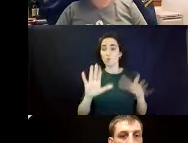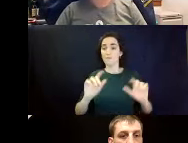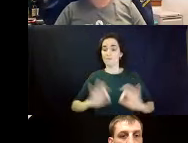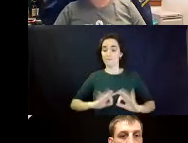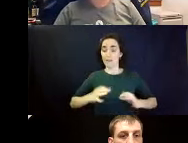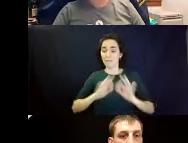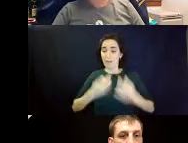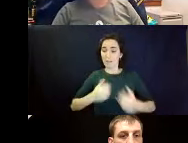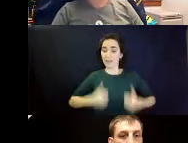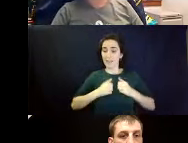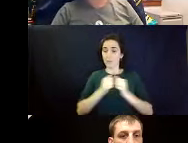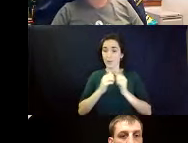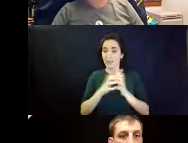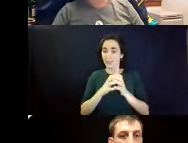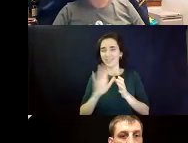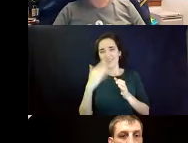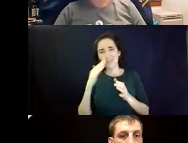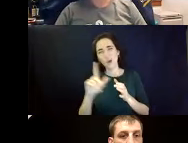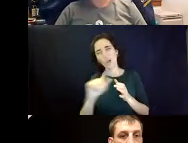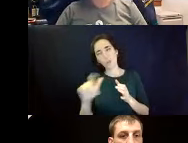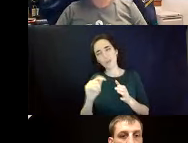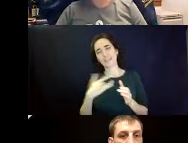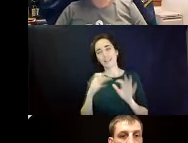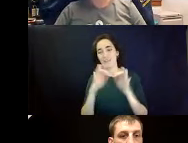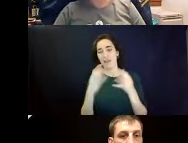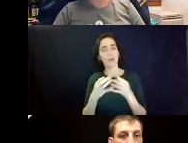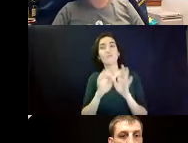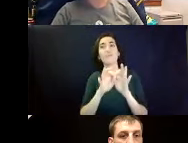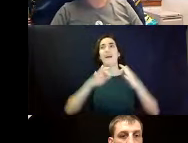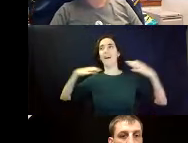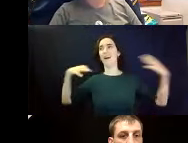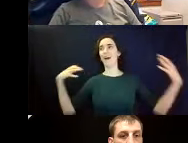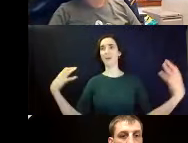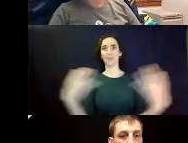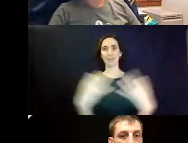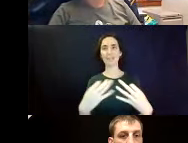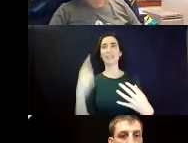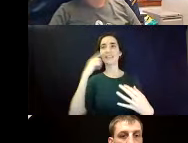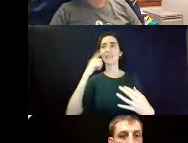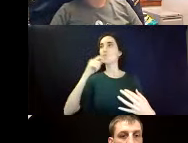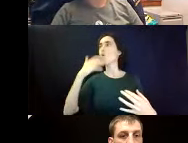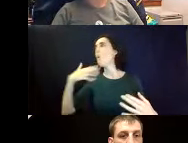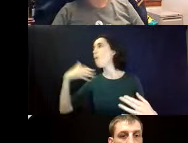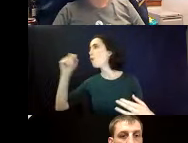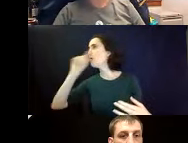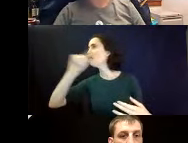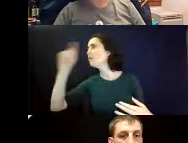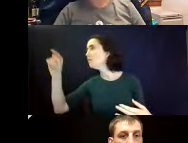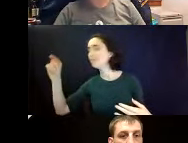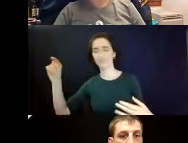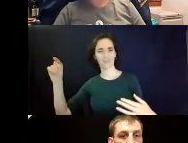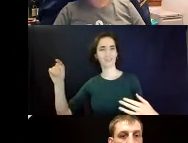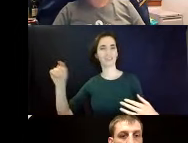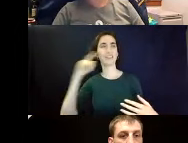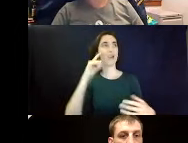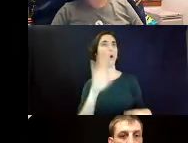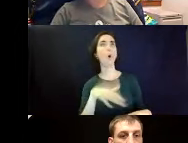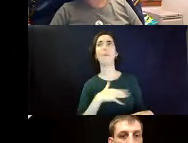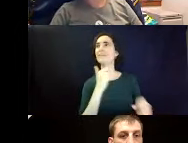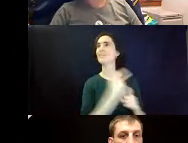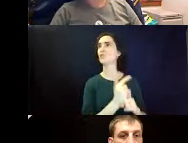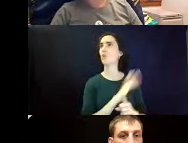family a lot in Louisiana. Think about the older individuals in your family. Think about, hey, my sister may have a kid